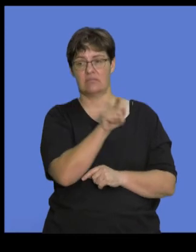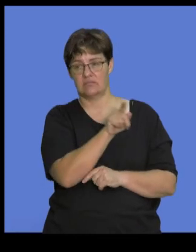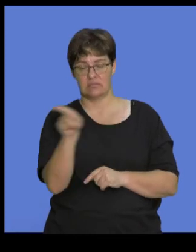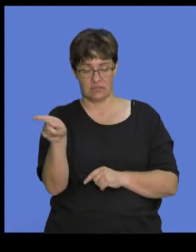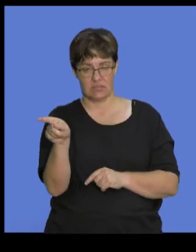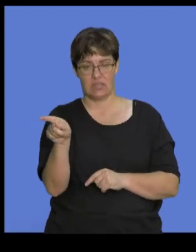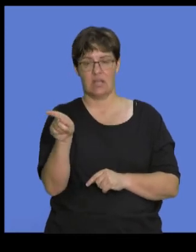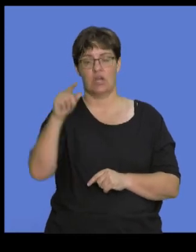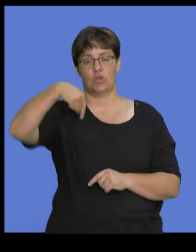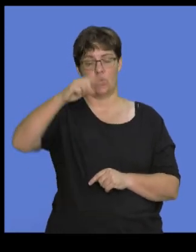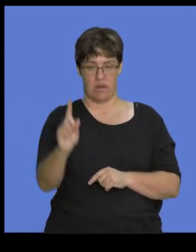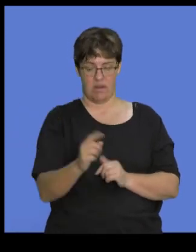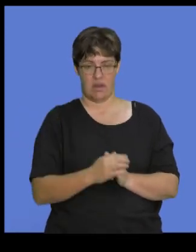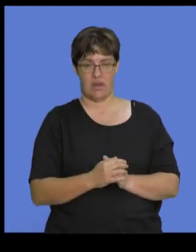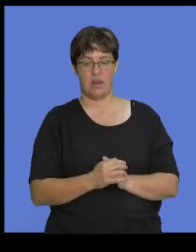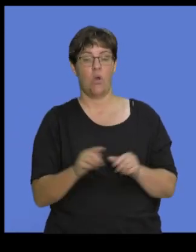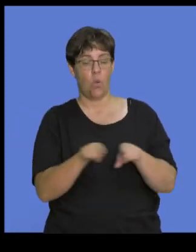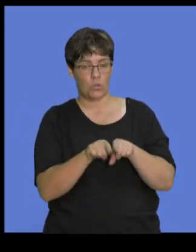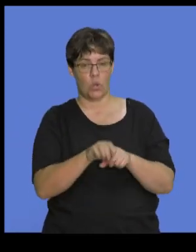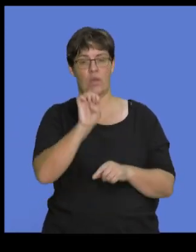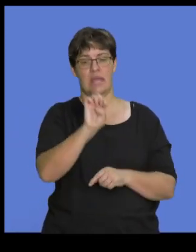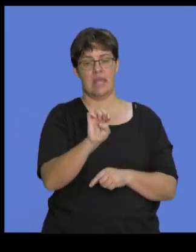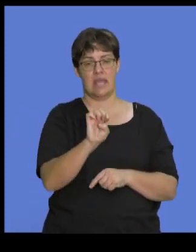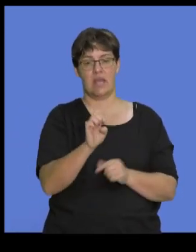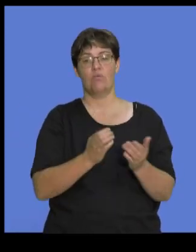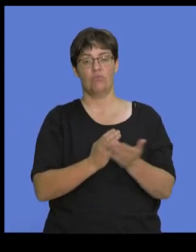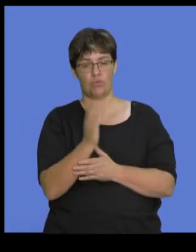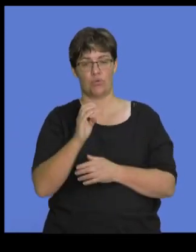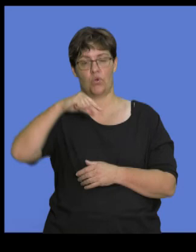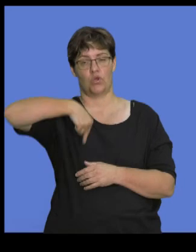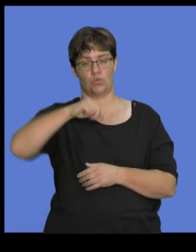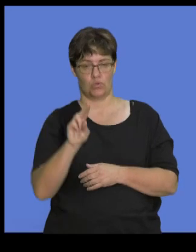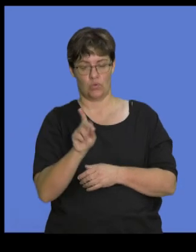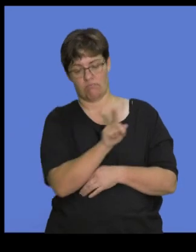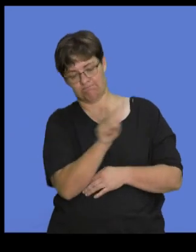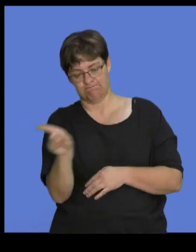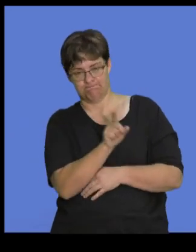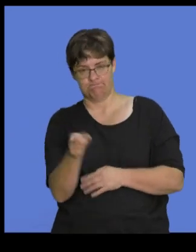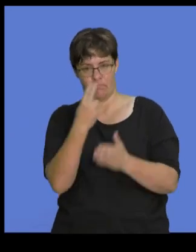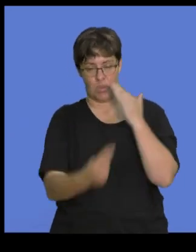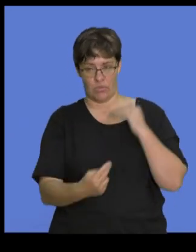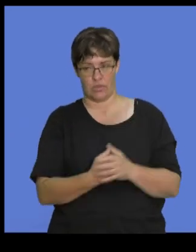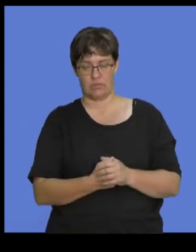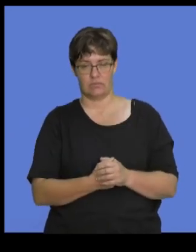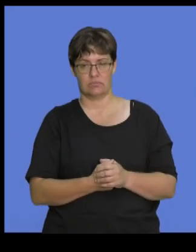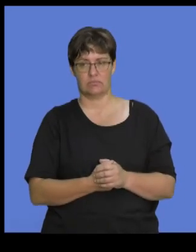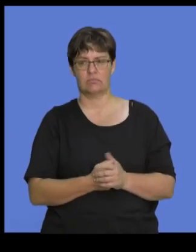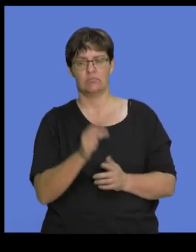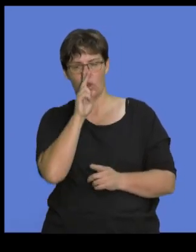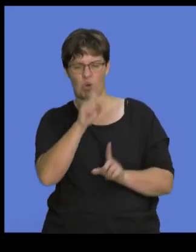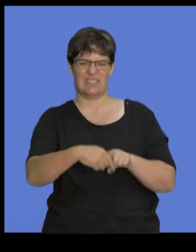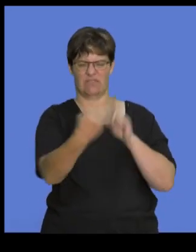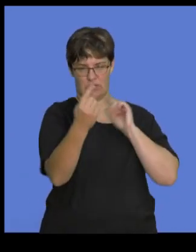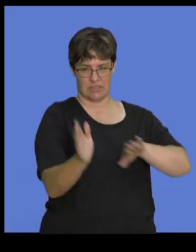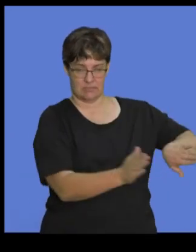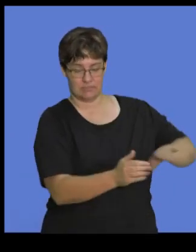Q1, okay, that's the signs, and then E due to Q2. They're in the same direction. Okay, let's change gears and